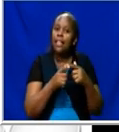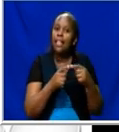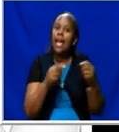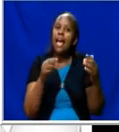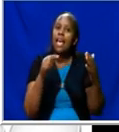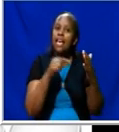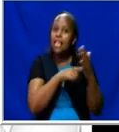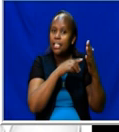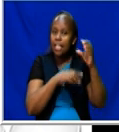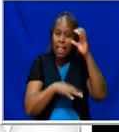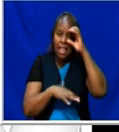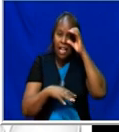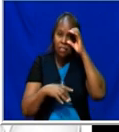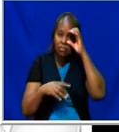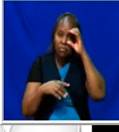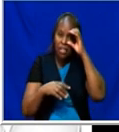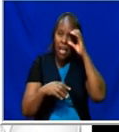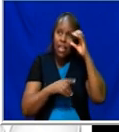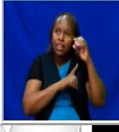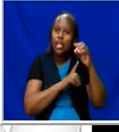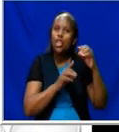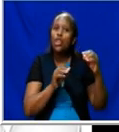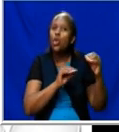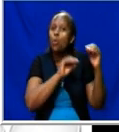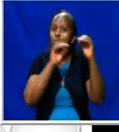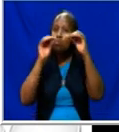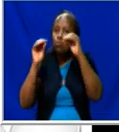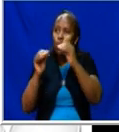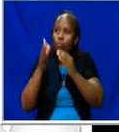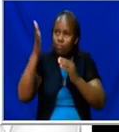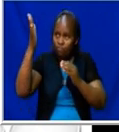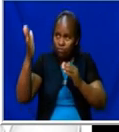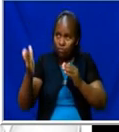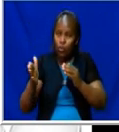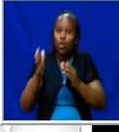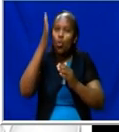the lens, and they proceed on to the